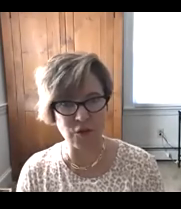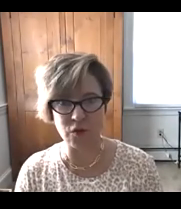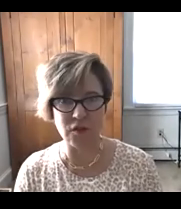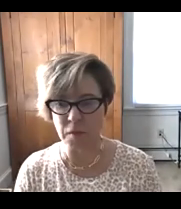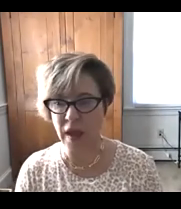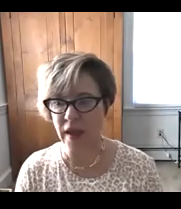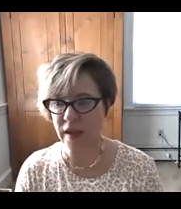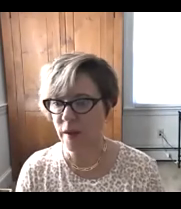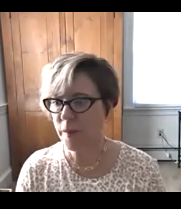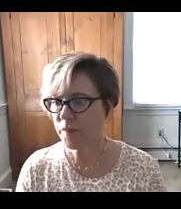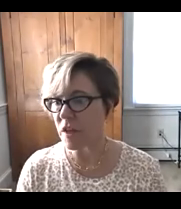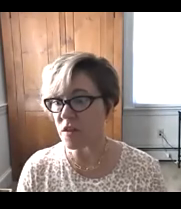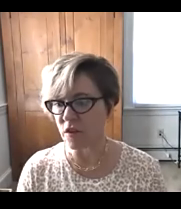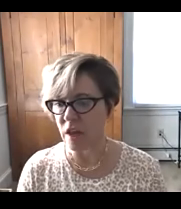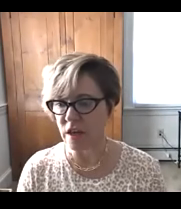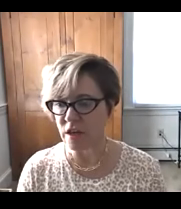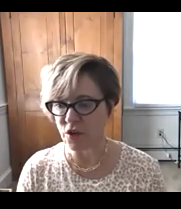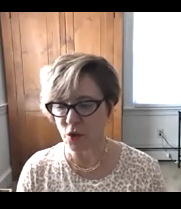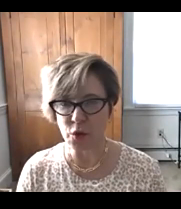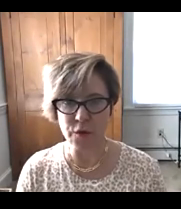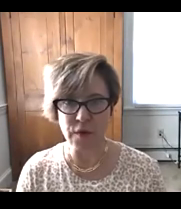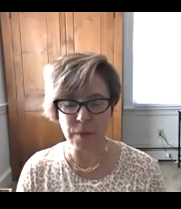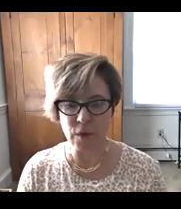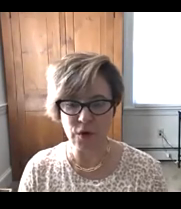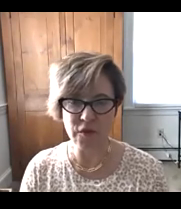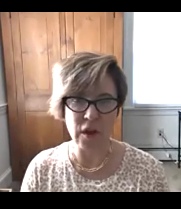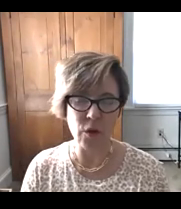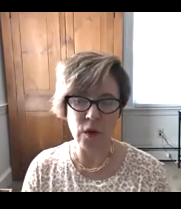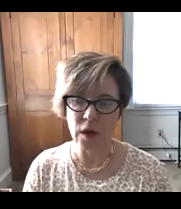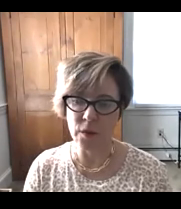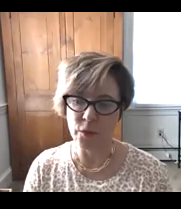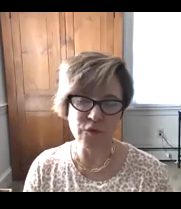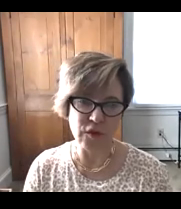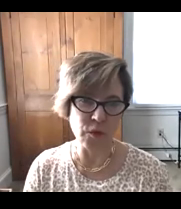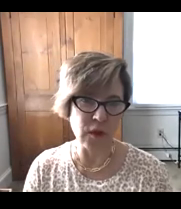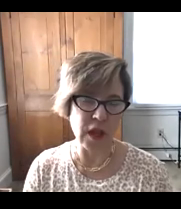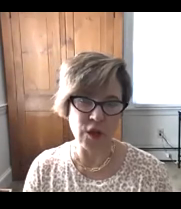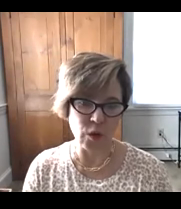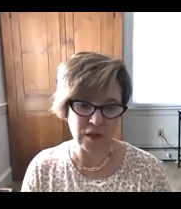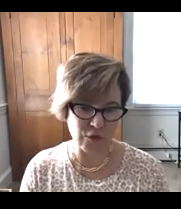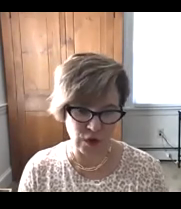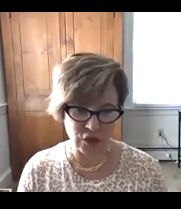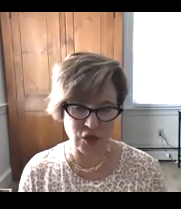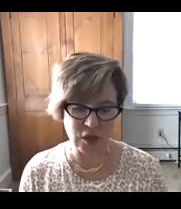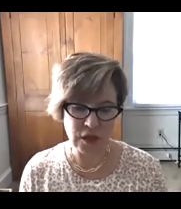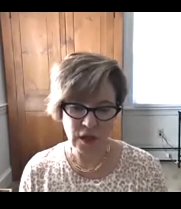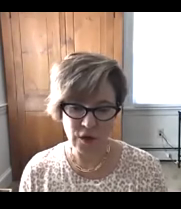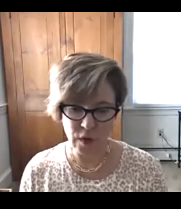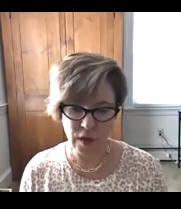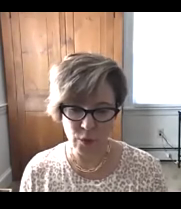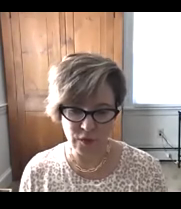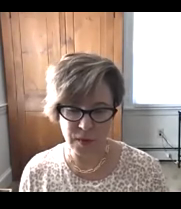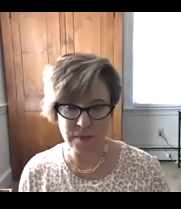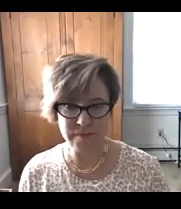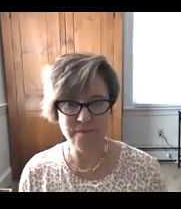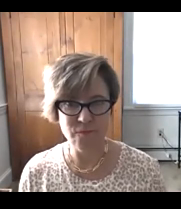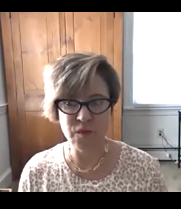us starts in May and doesn't end until November. So we've just really had a great stretch of